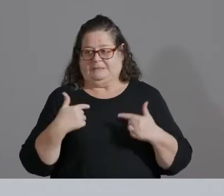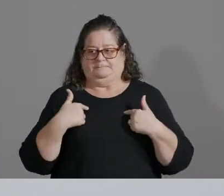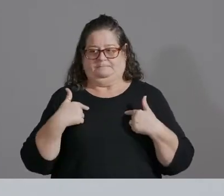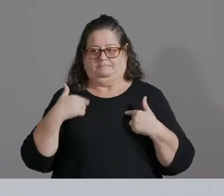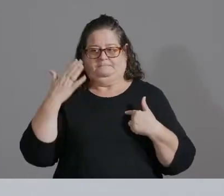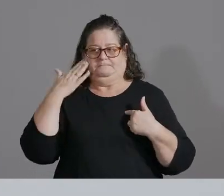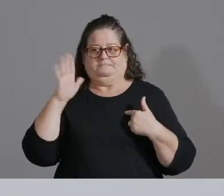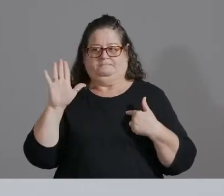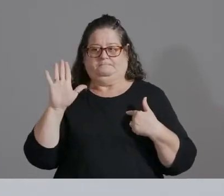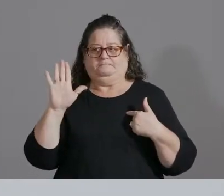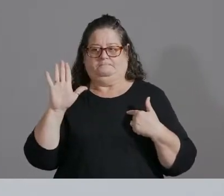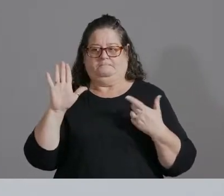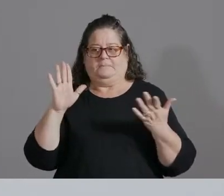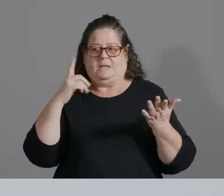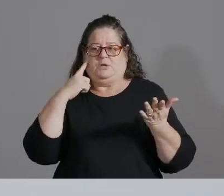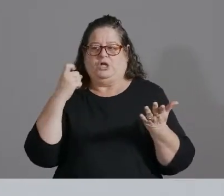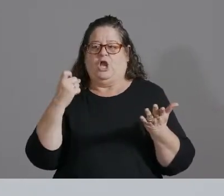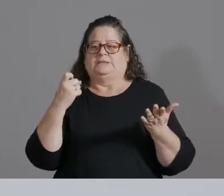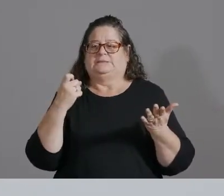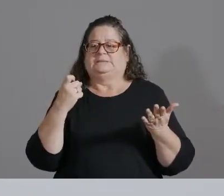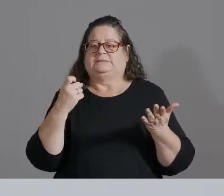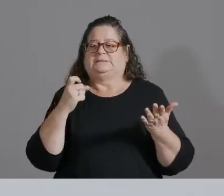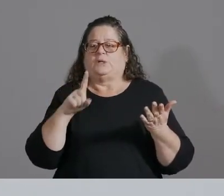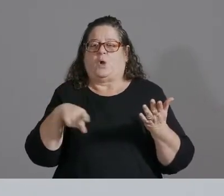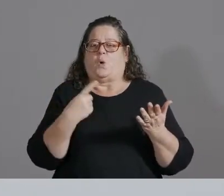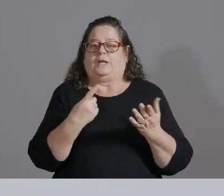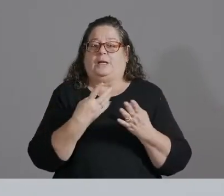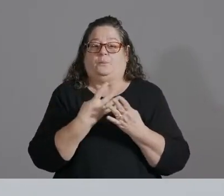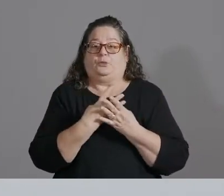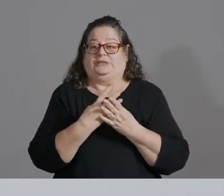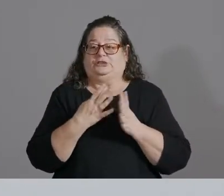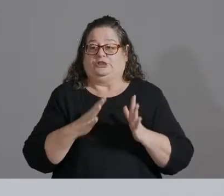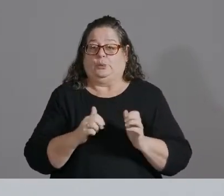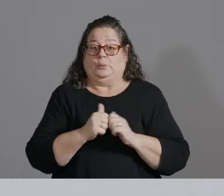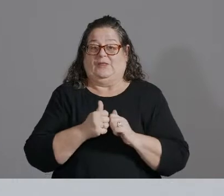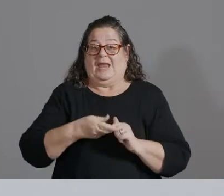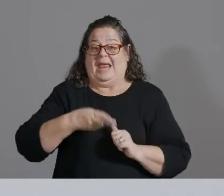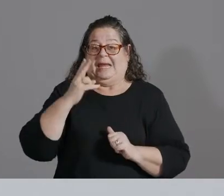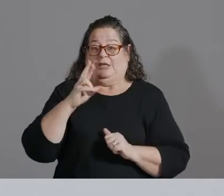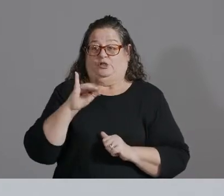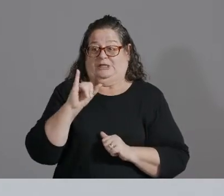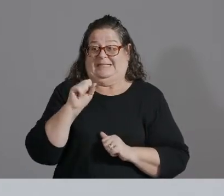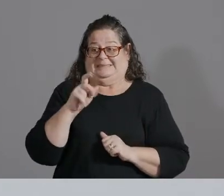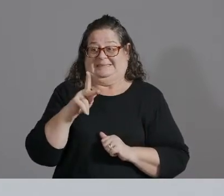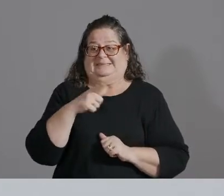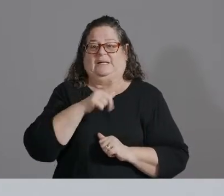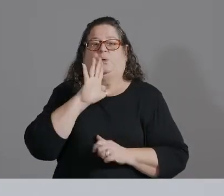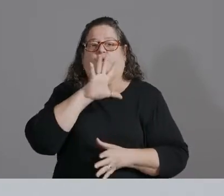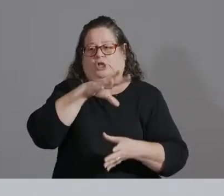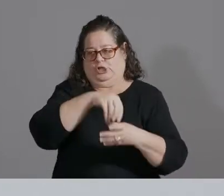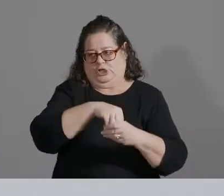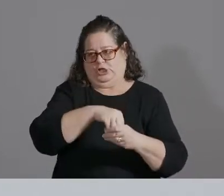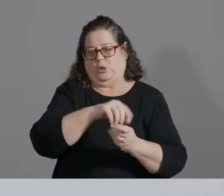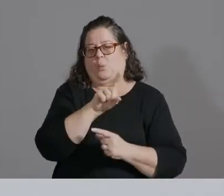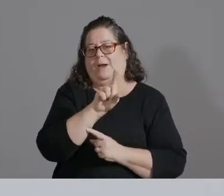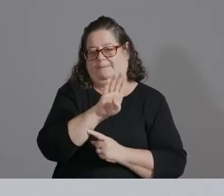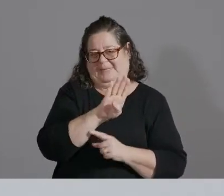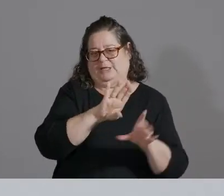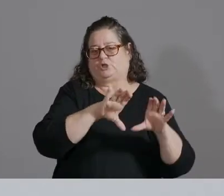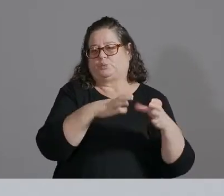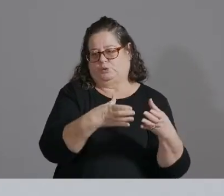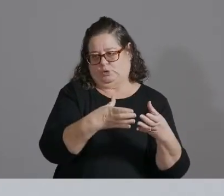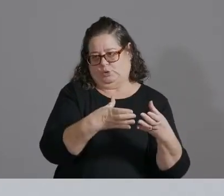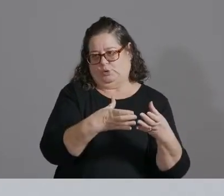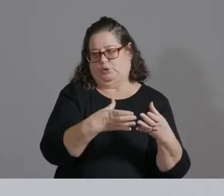only those with high risk medical conditions would be prioritized in the 1B. population, and then the rest of the